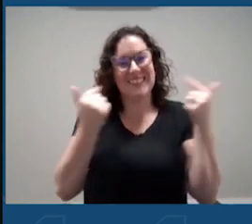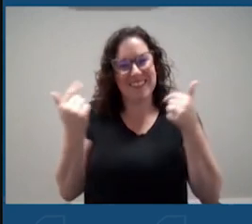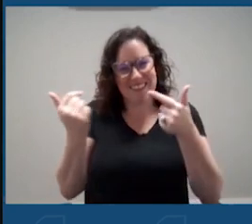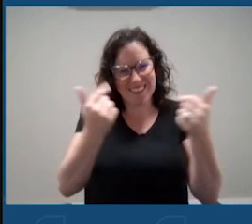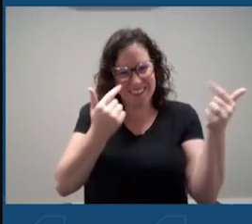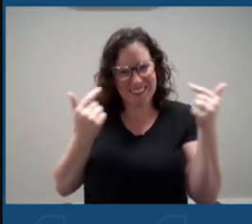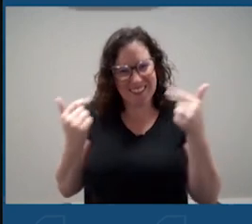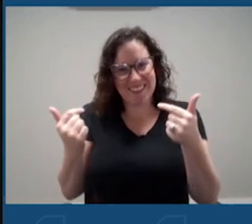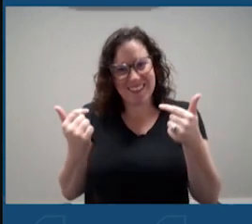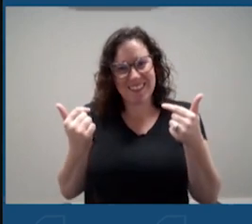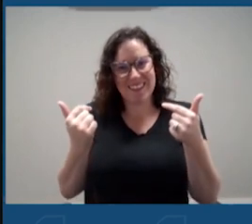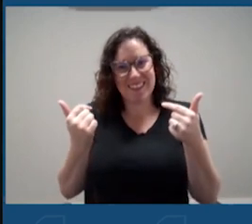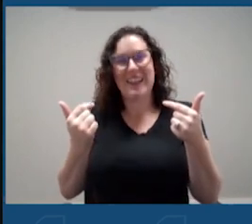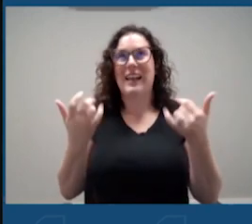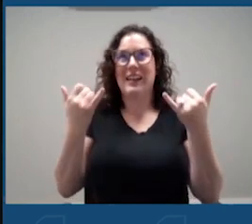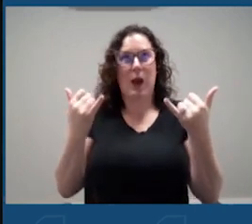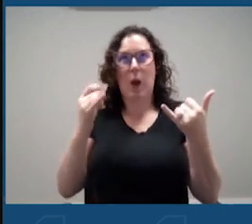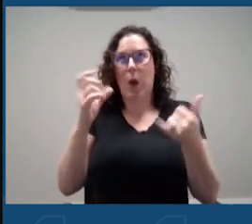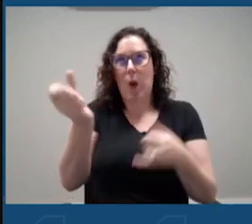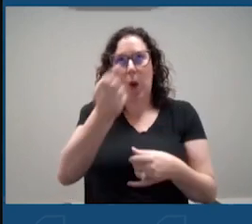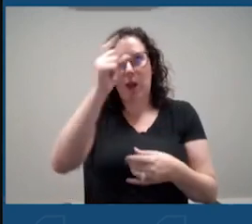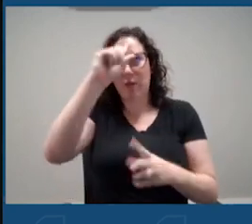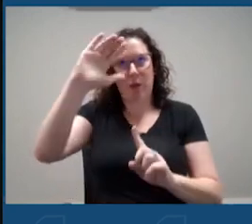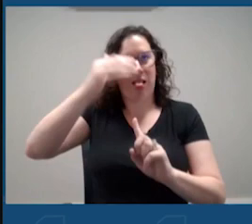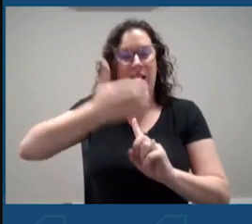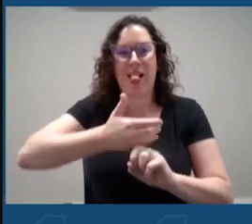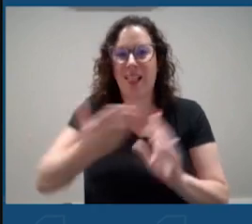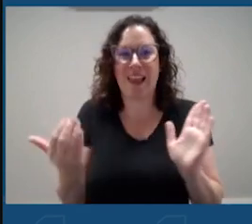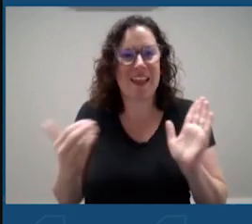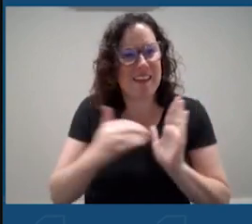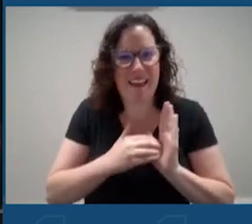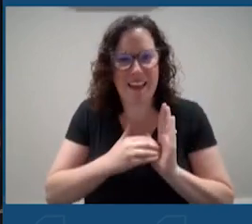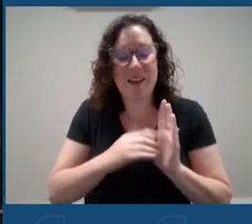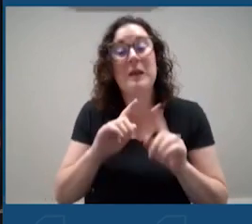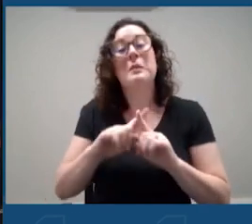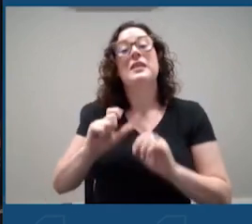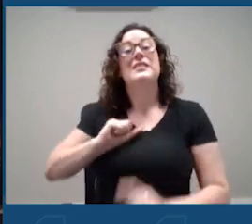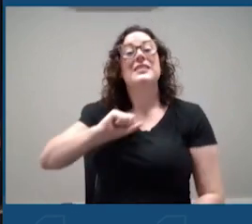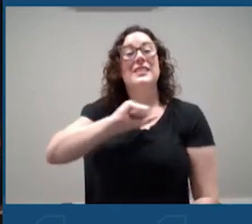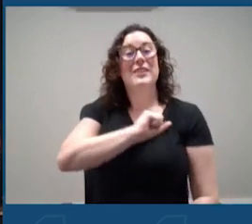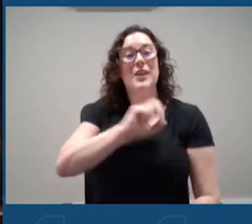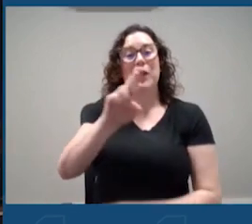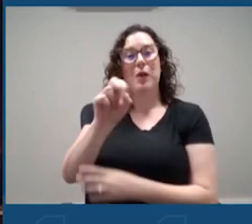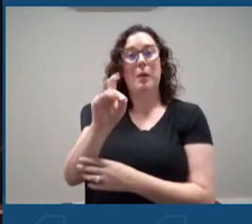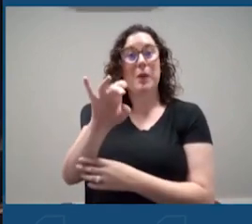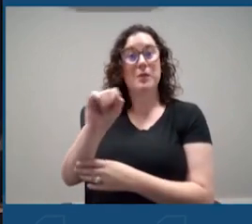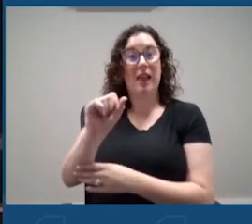Put the filters back on, Hochul. Senator Ramos, thank you for getting up in time to be here.